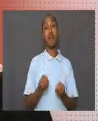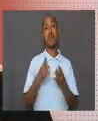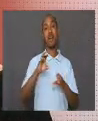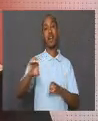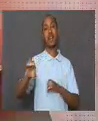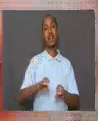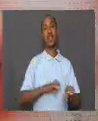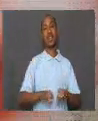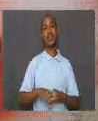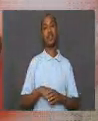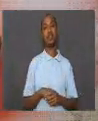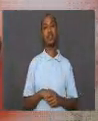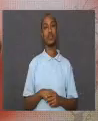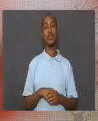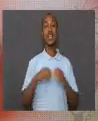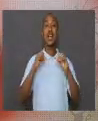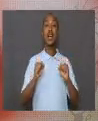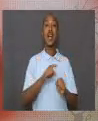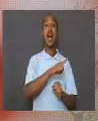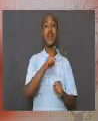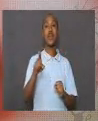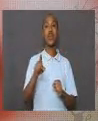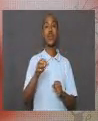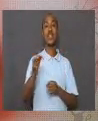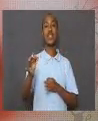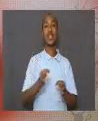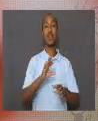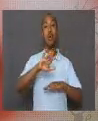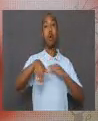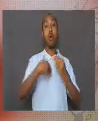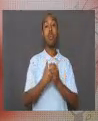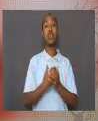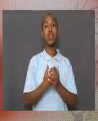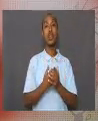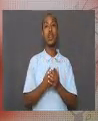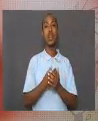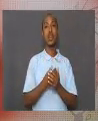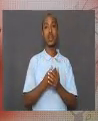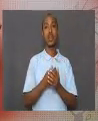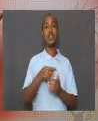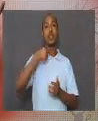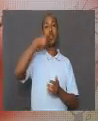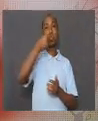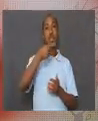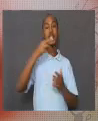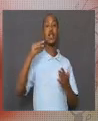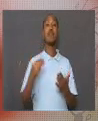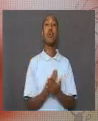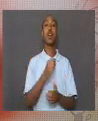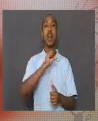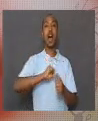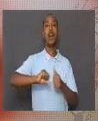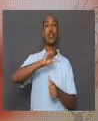activity. Can you state all the postulates of the modern atomic